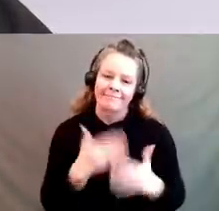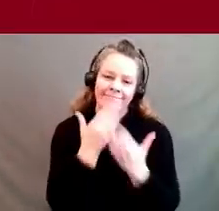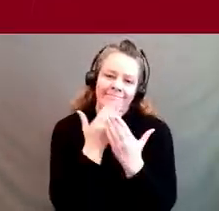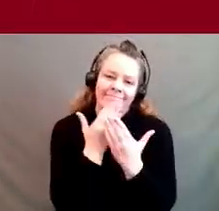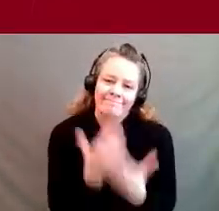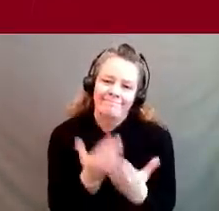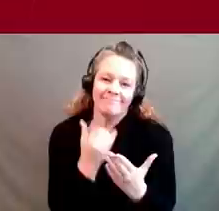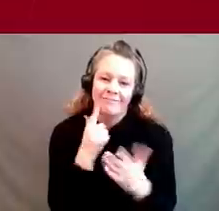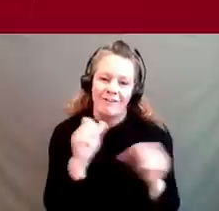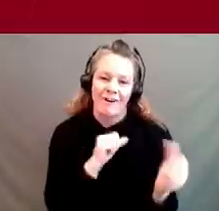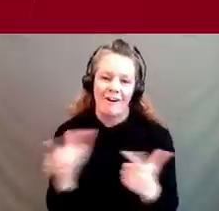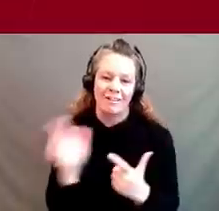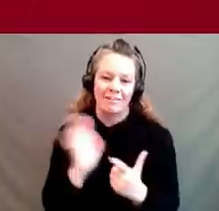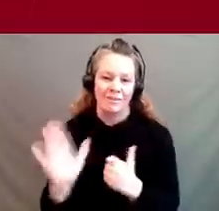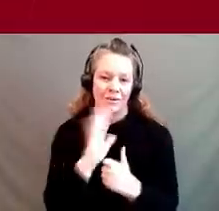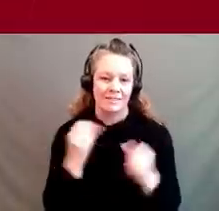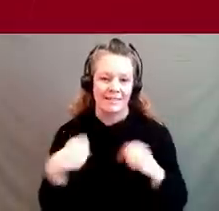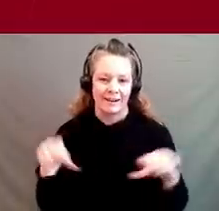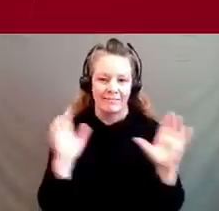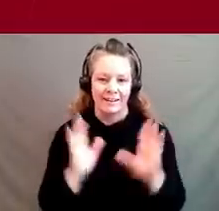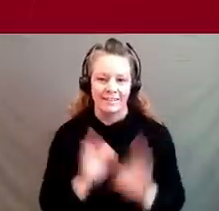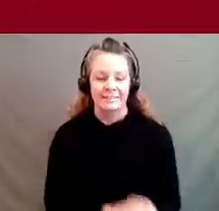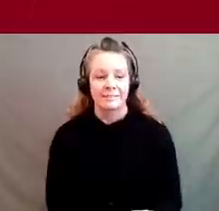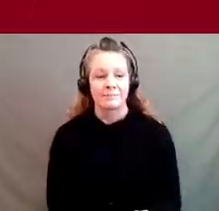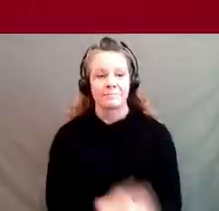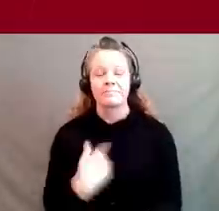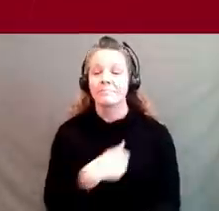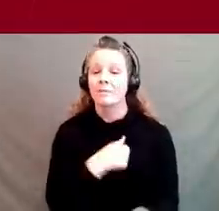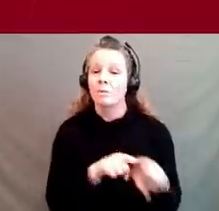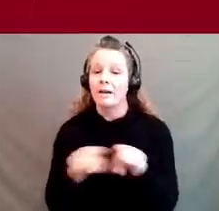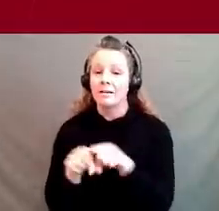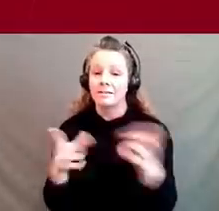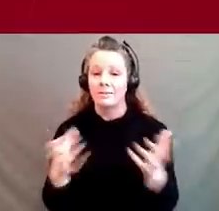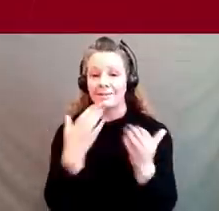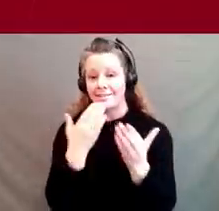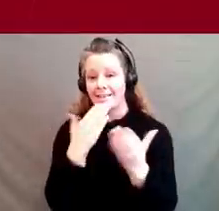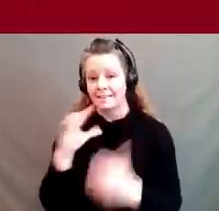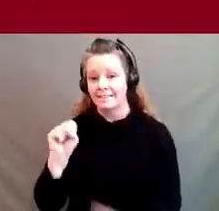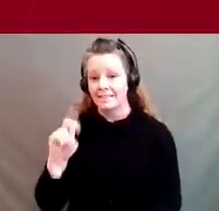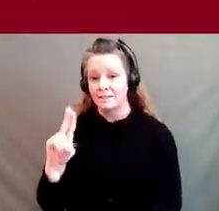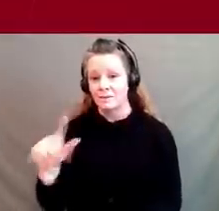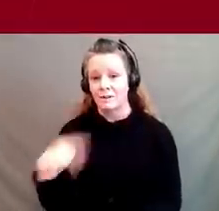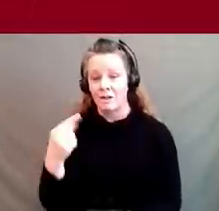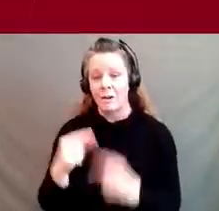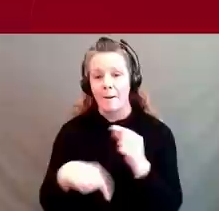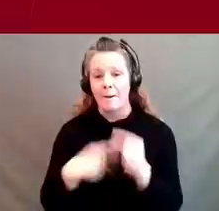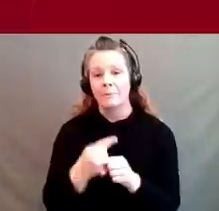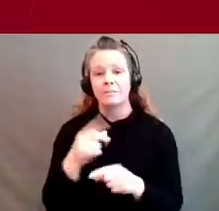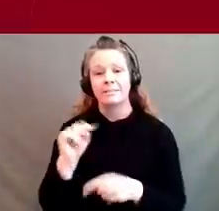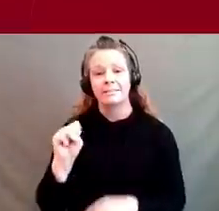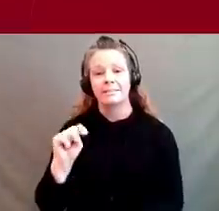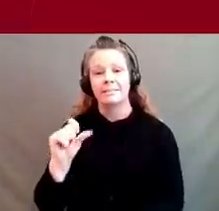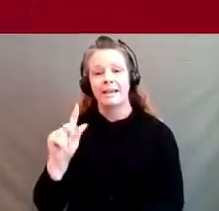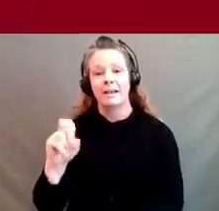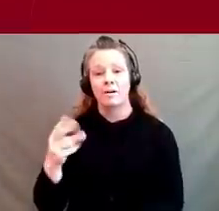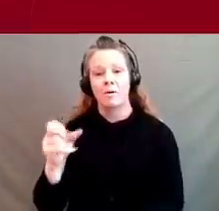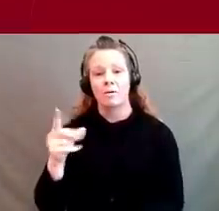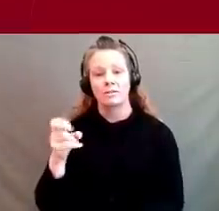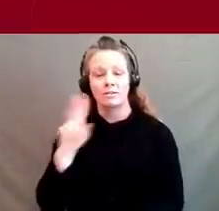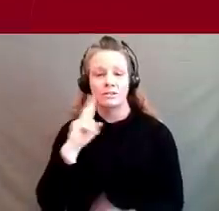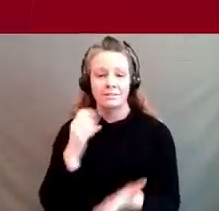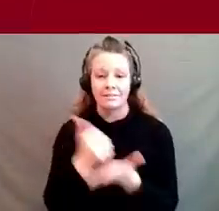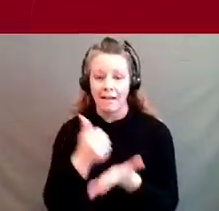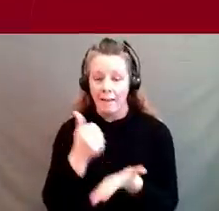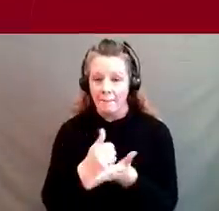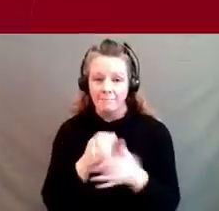sacrifices. We also want to thank the CSU Global stakeholders who have helped facilitate our graduates' academic